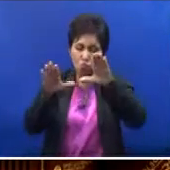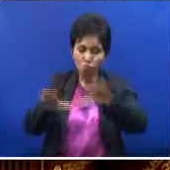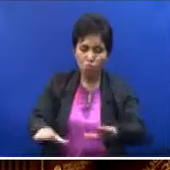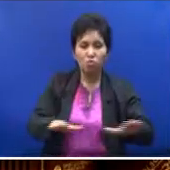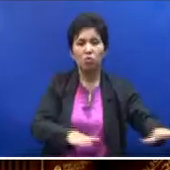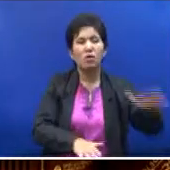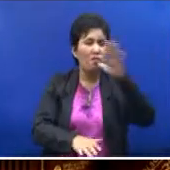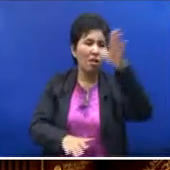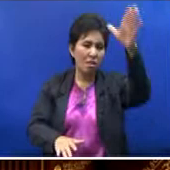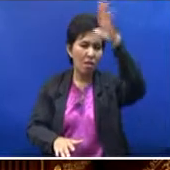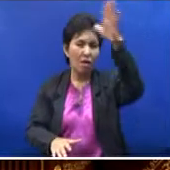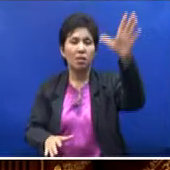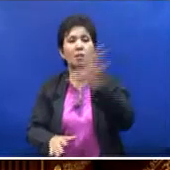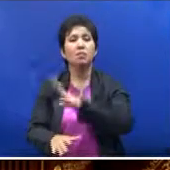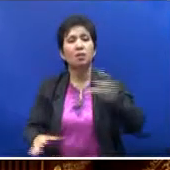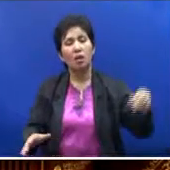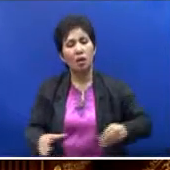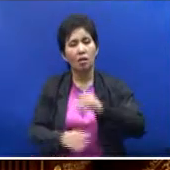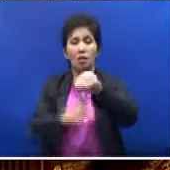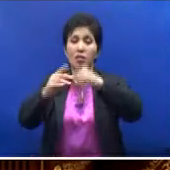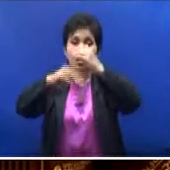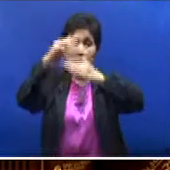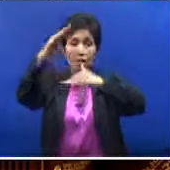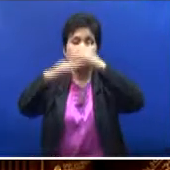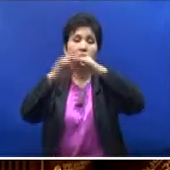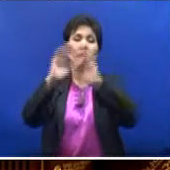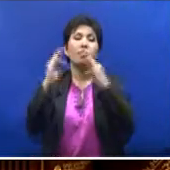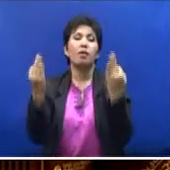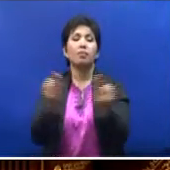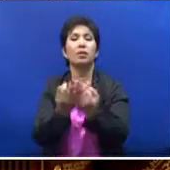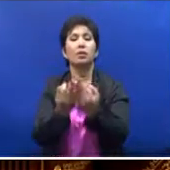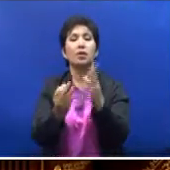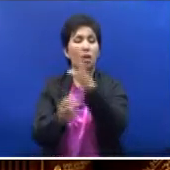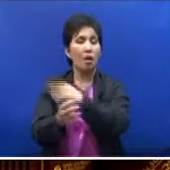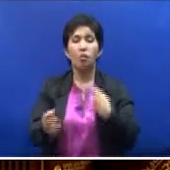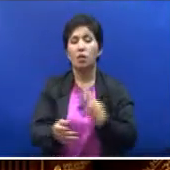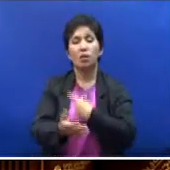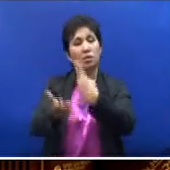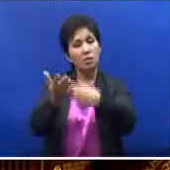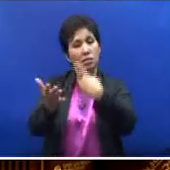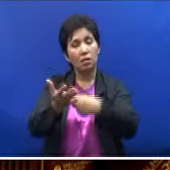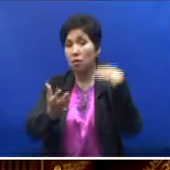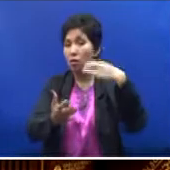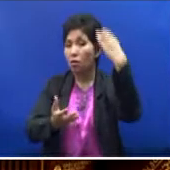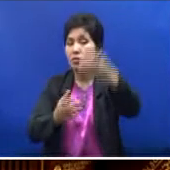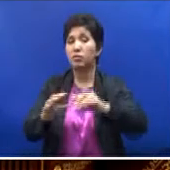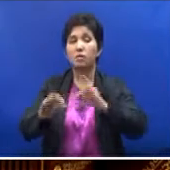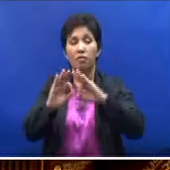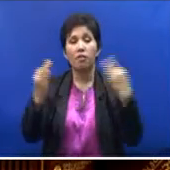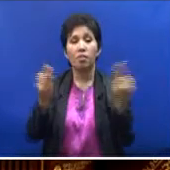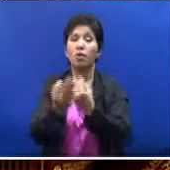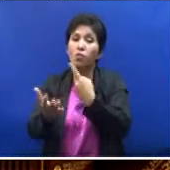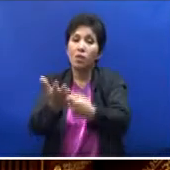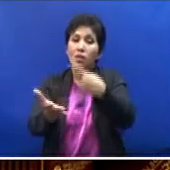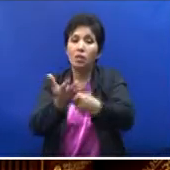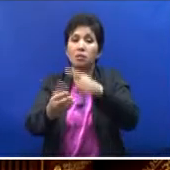be fathers, mothers, okay, and it will develop to a family. Okay, so when we discuss about the concept of family, we need to discuss